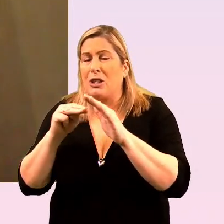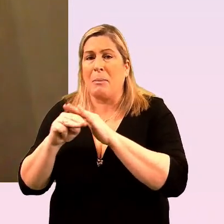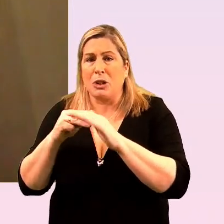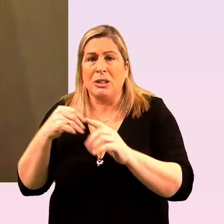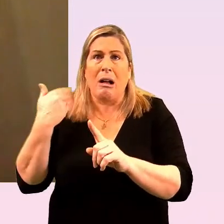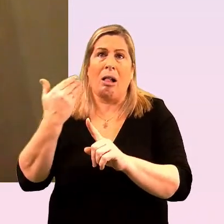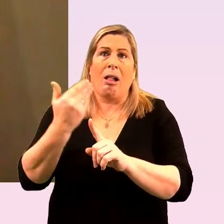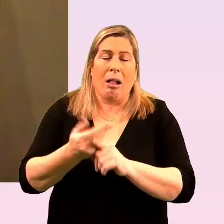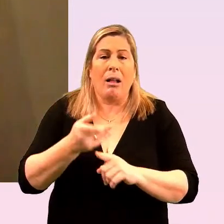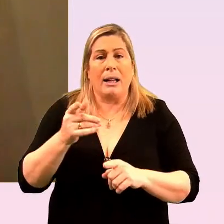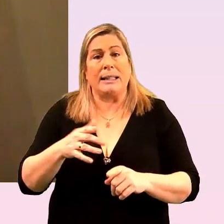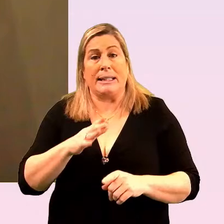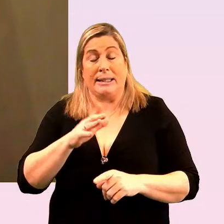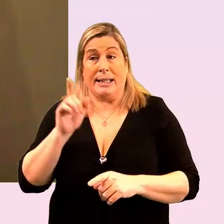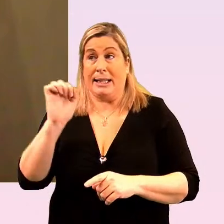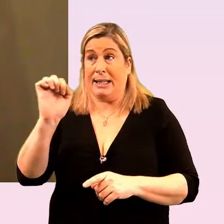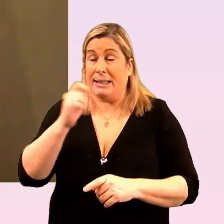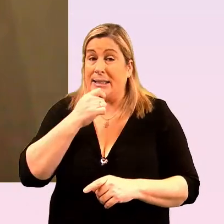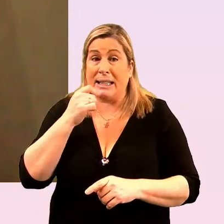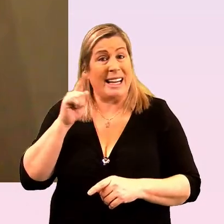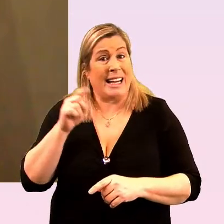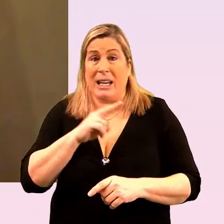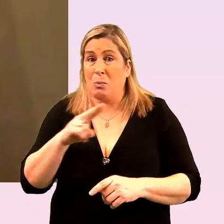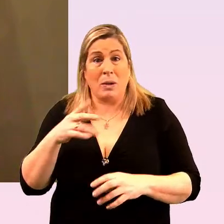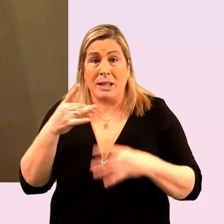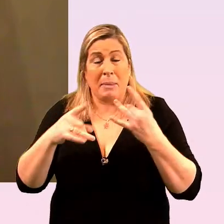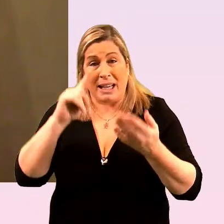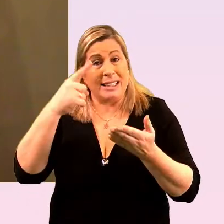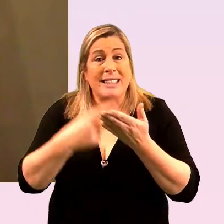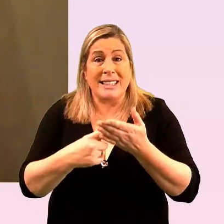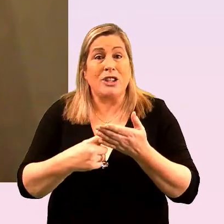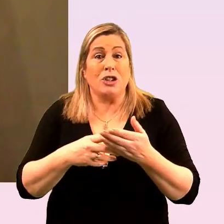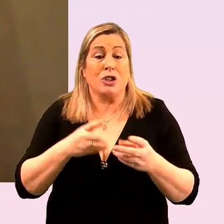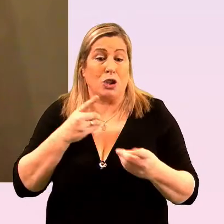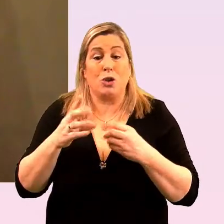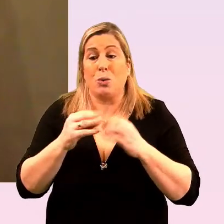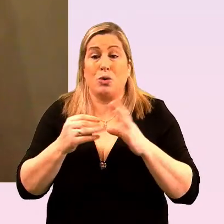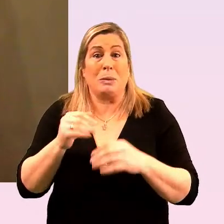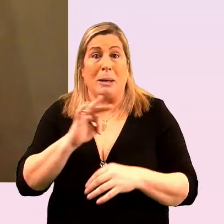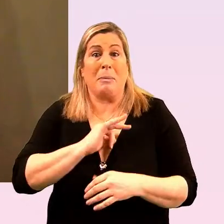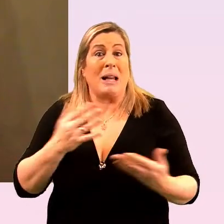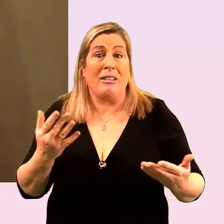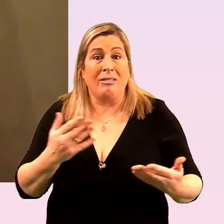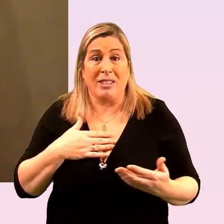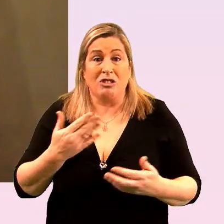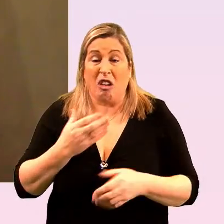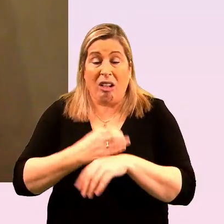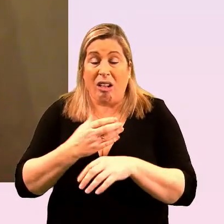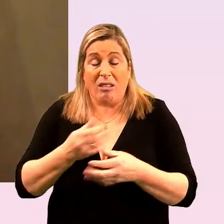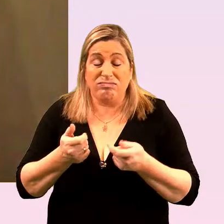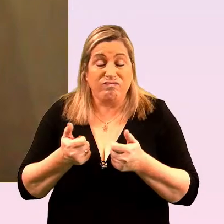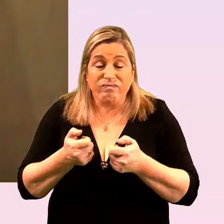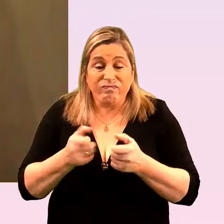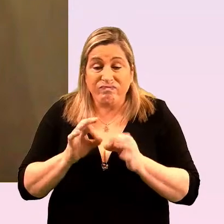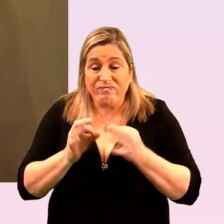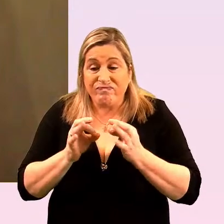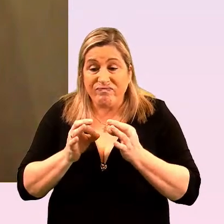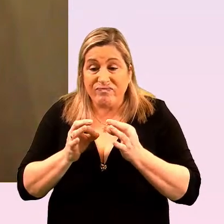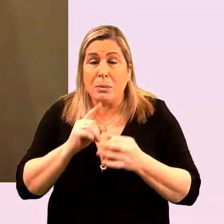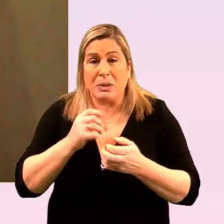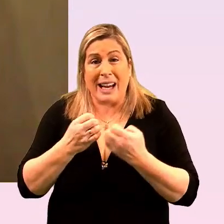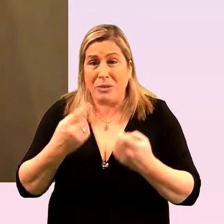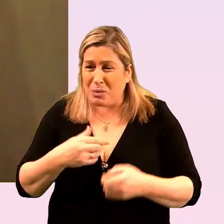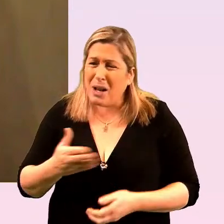said he actually just wasn't making the decision to do something. Although everybody around him was saying, you